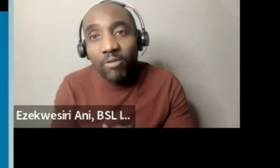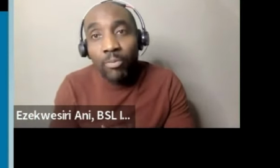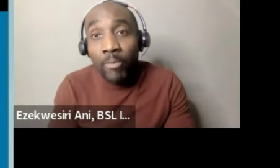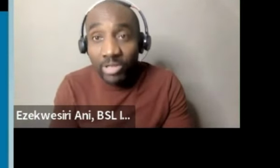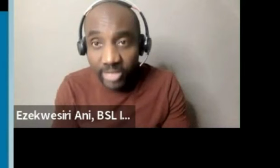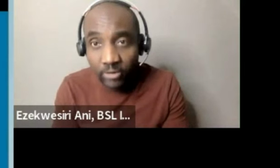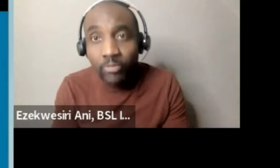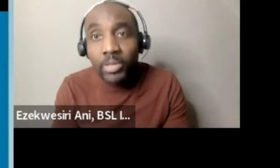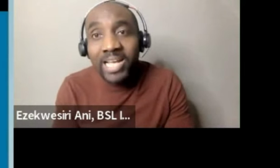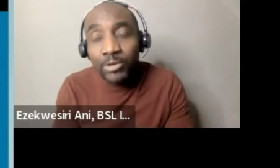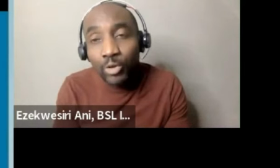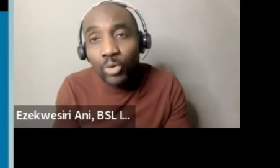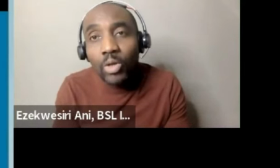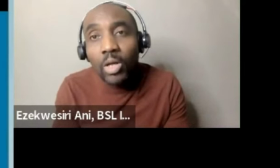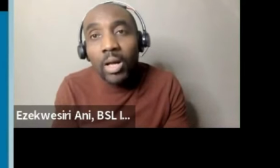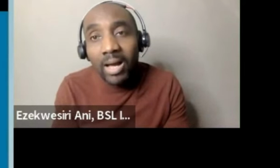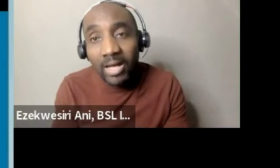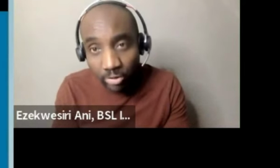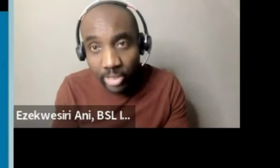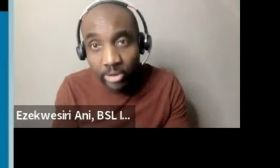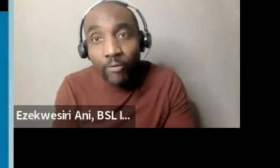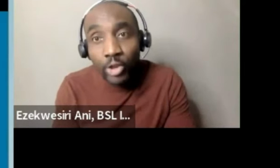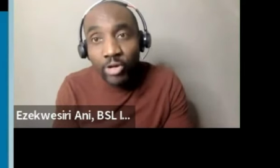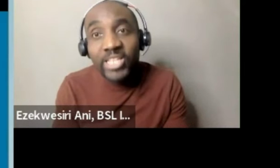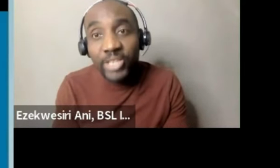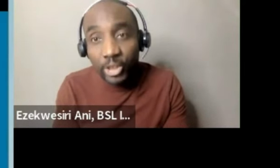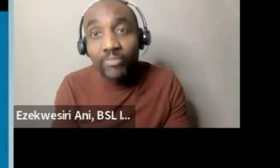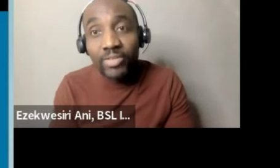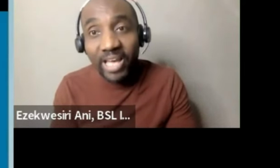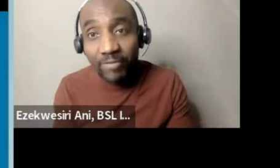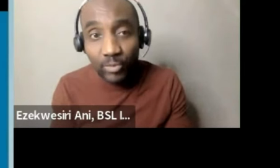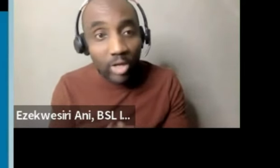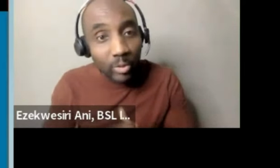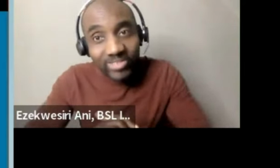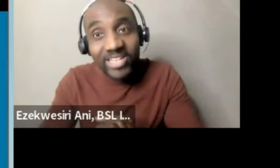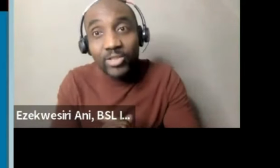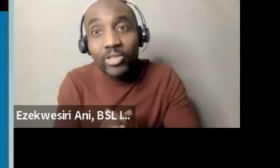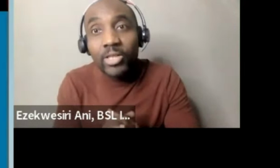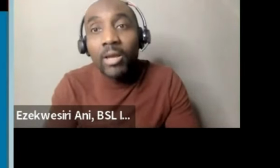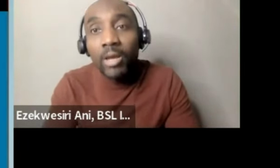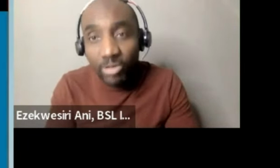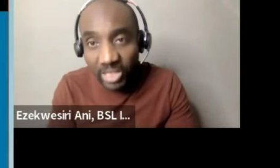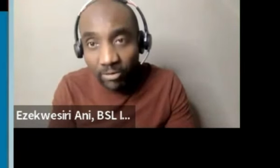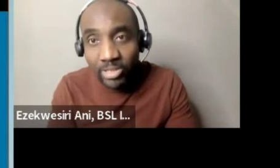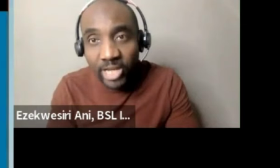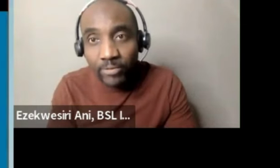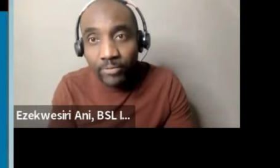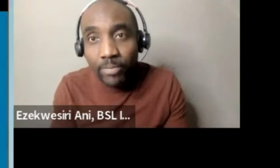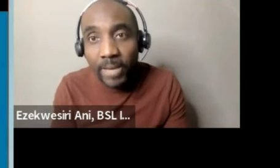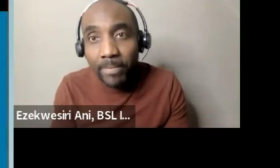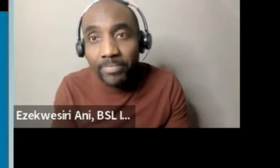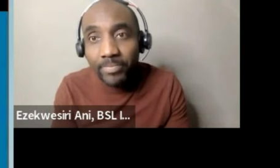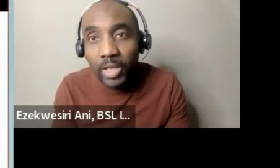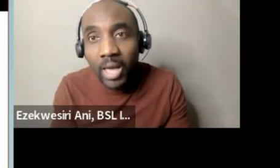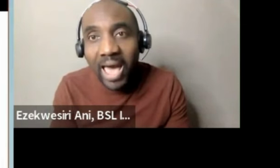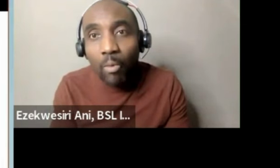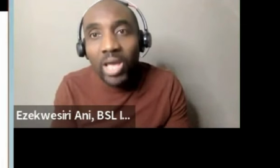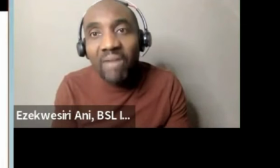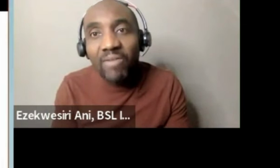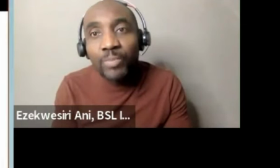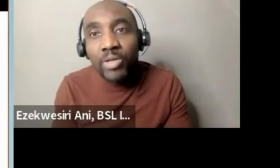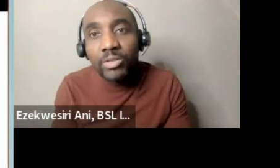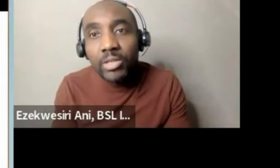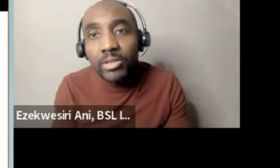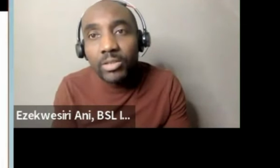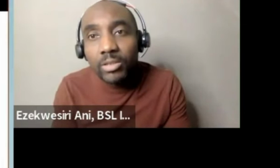And we're going to have a presentation from the National Association of Australian Teachers of the Deaf as well. So we're excited to receive a presentation from them. And